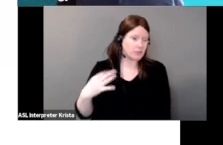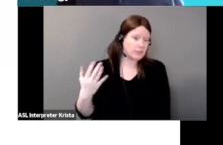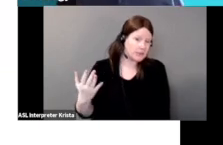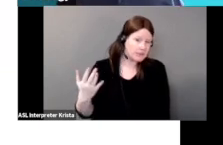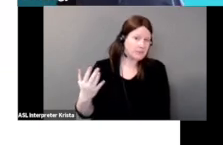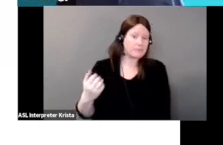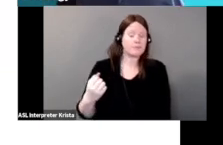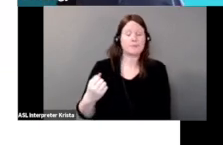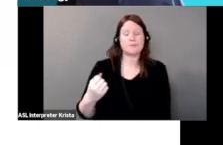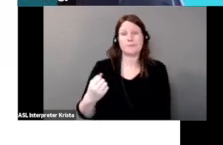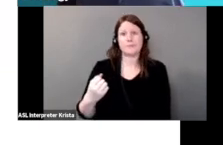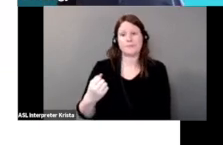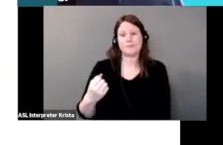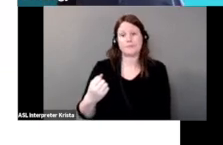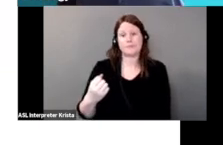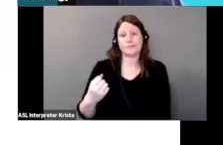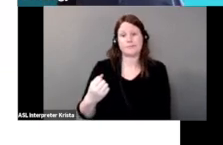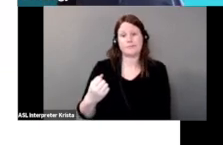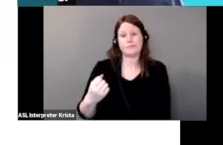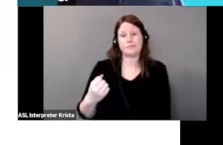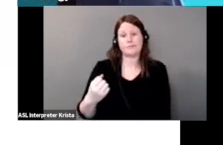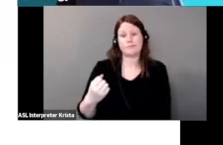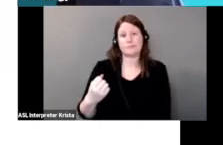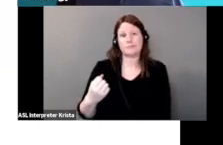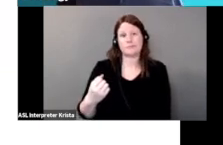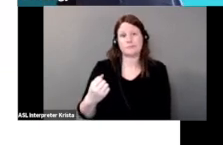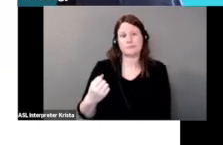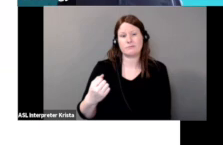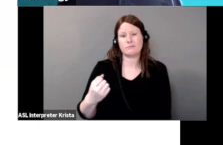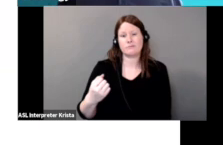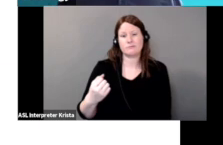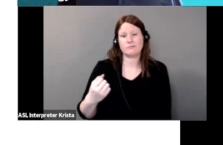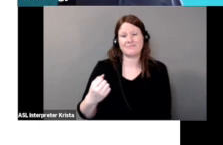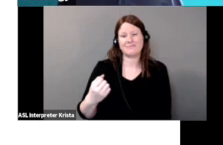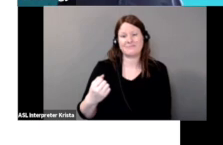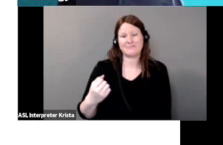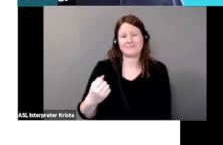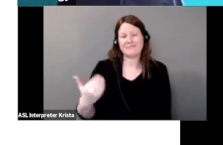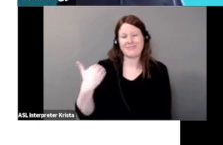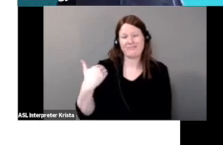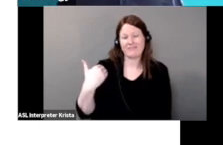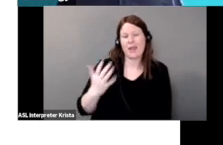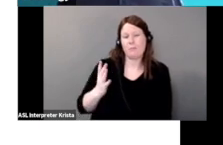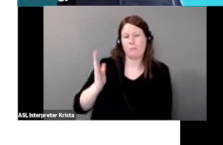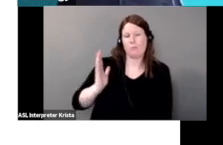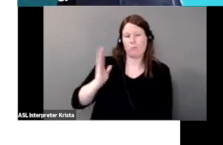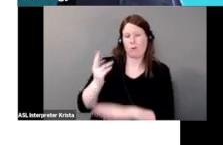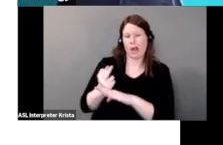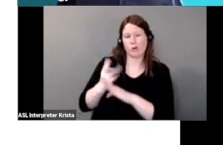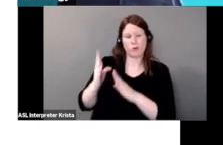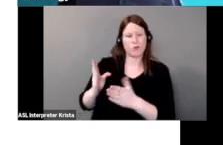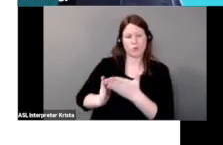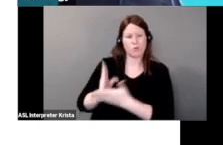backdrop, there are what are called prior user rights in pretty much every